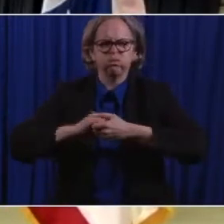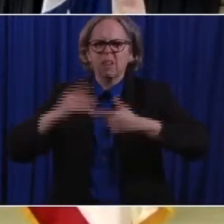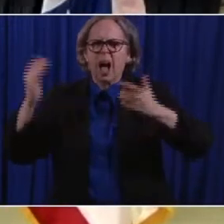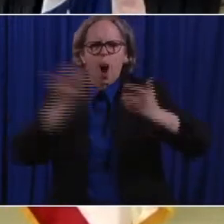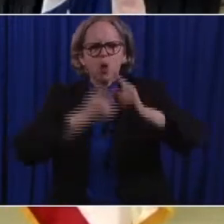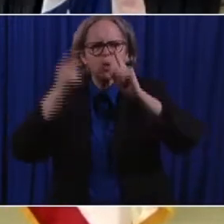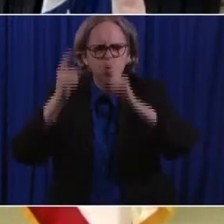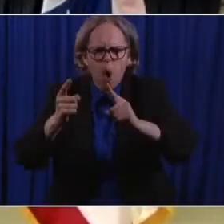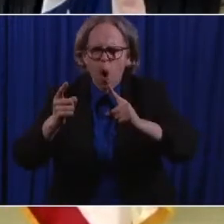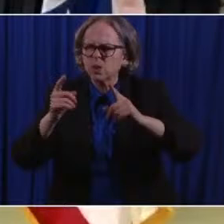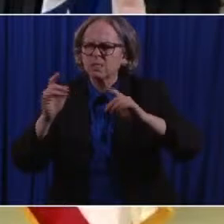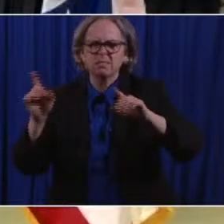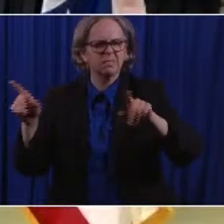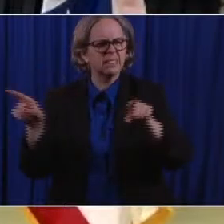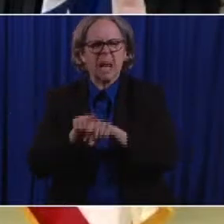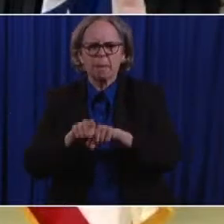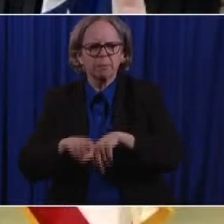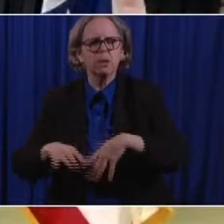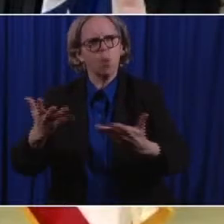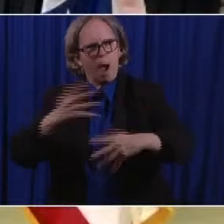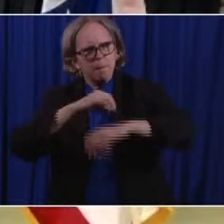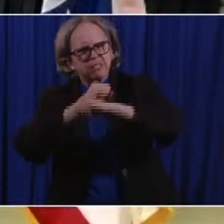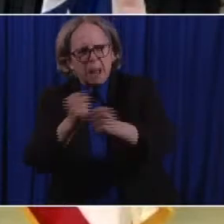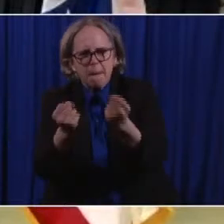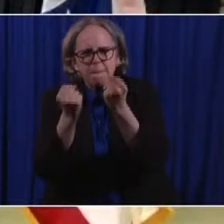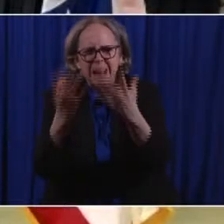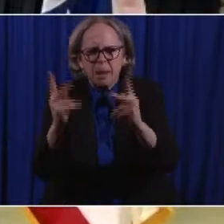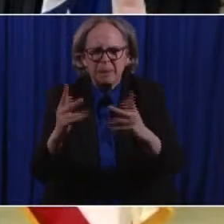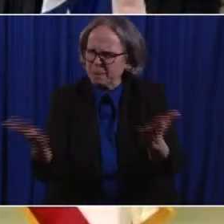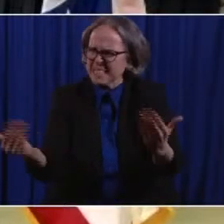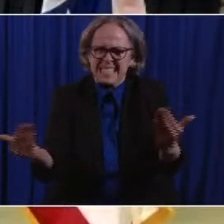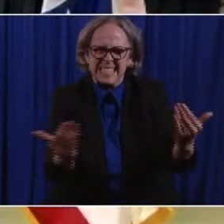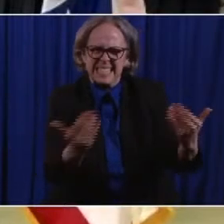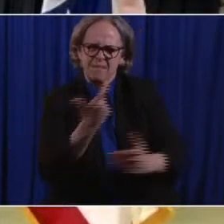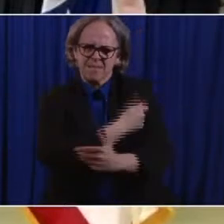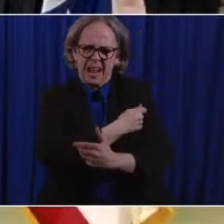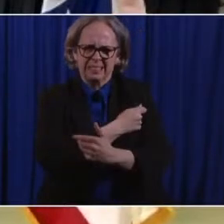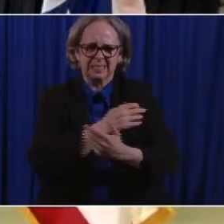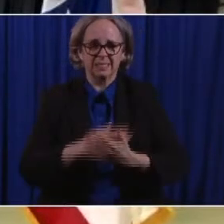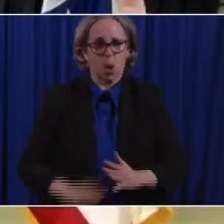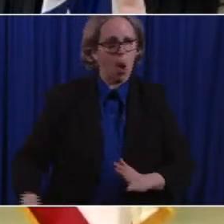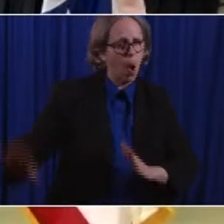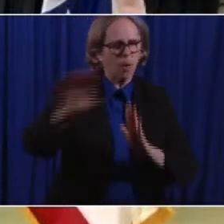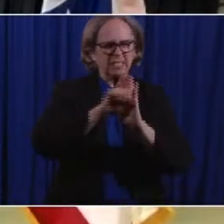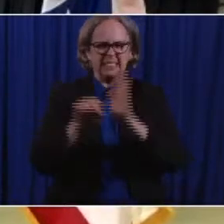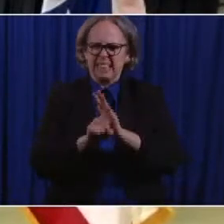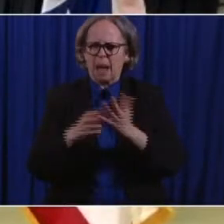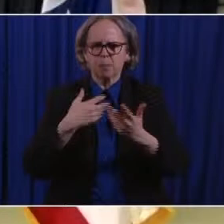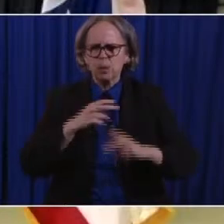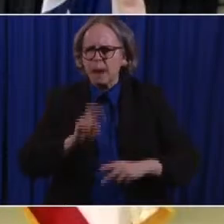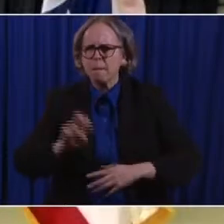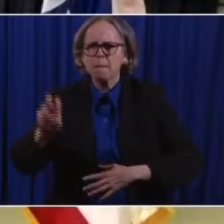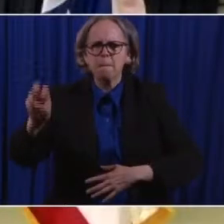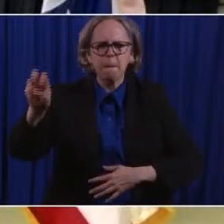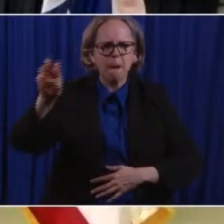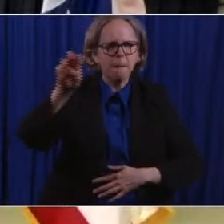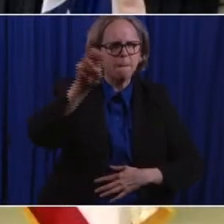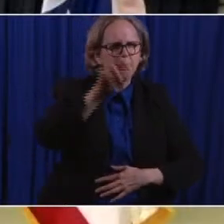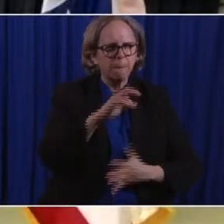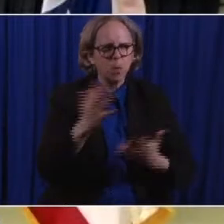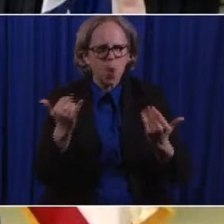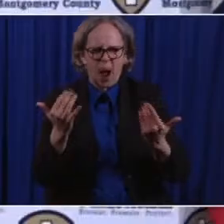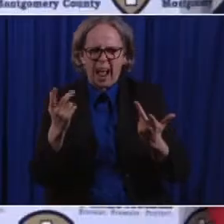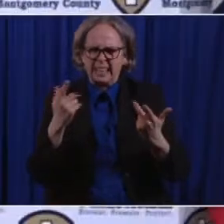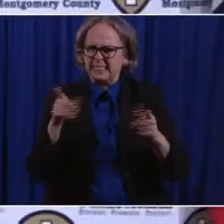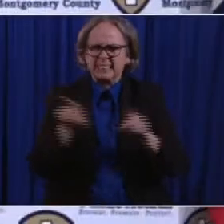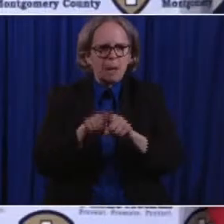They're moving here, moving around the state, and today's another step closer to the goal of herd immunity. So give it back to you,